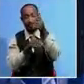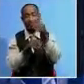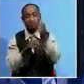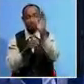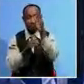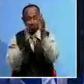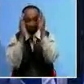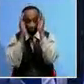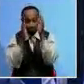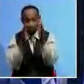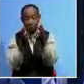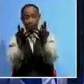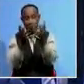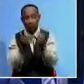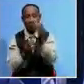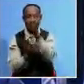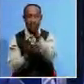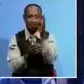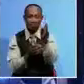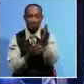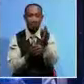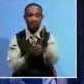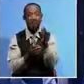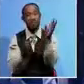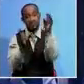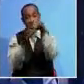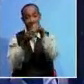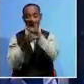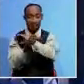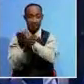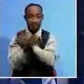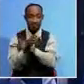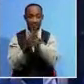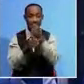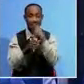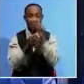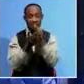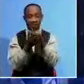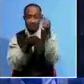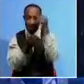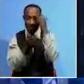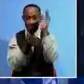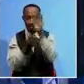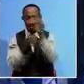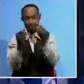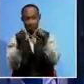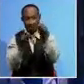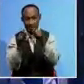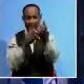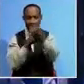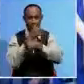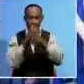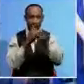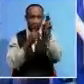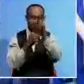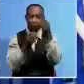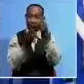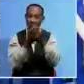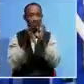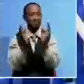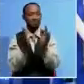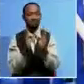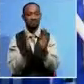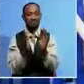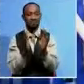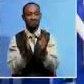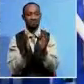is excited that the UPND has assumed power and stressed that his administration will improve the country's economy. We have to